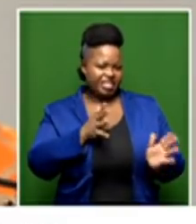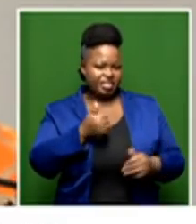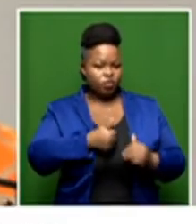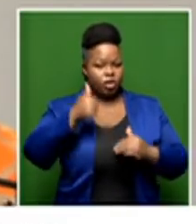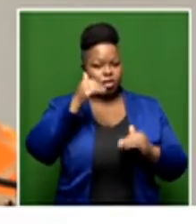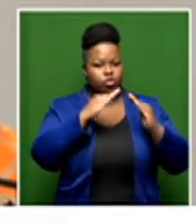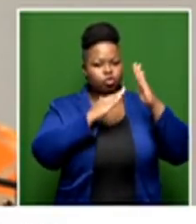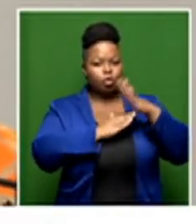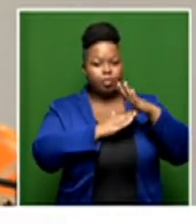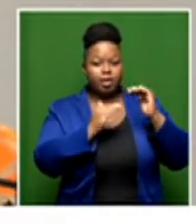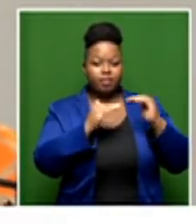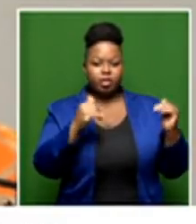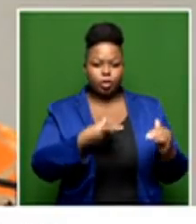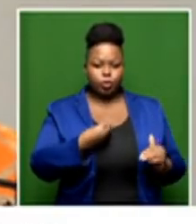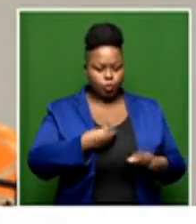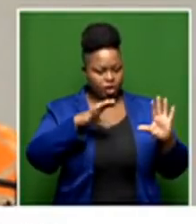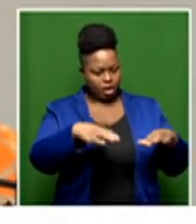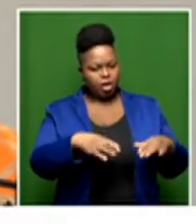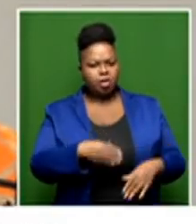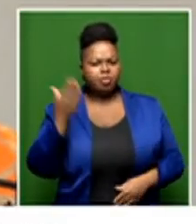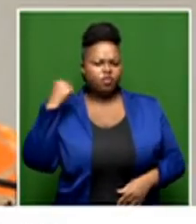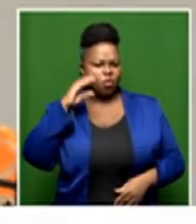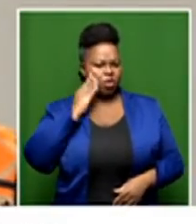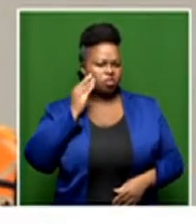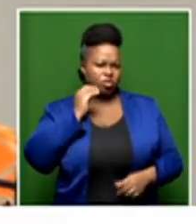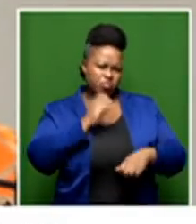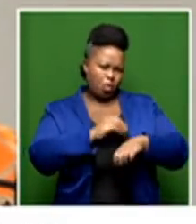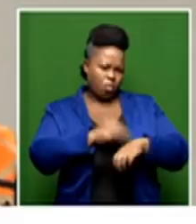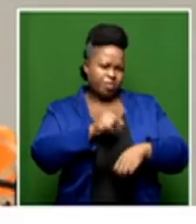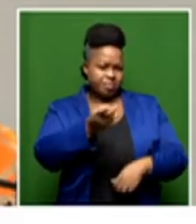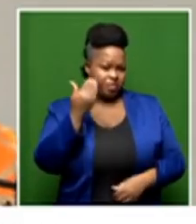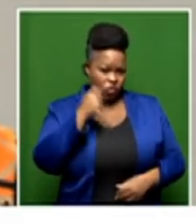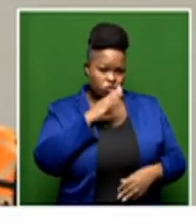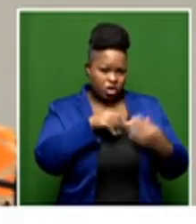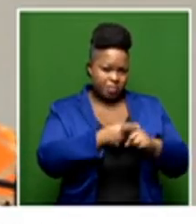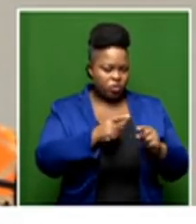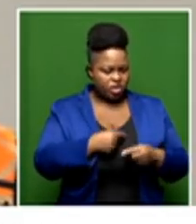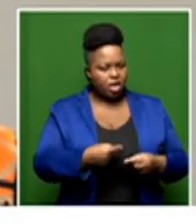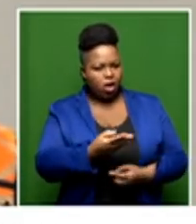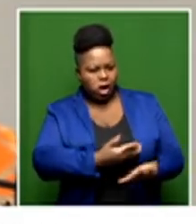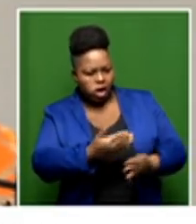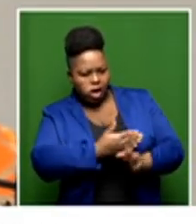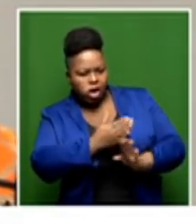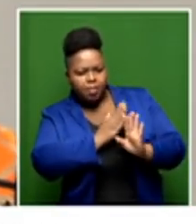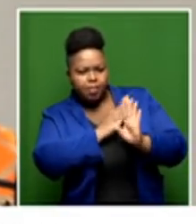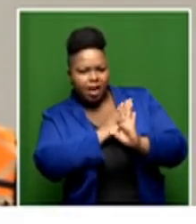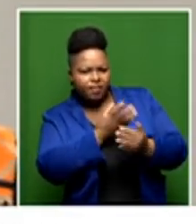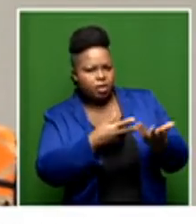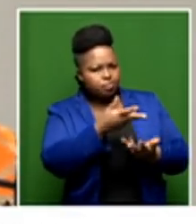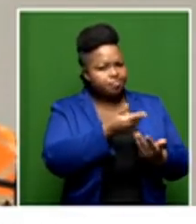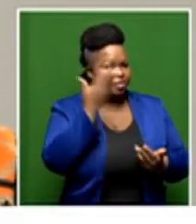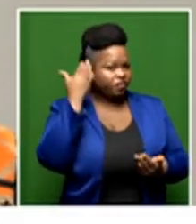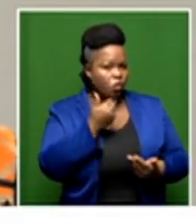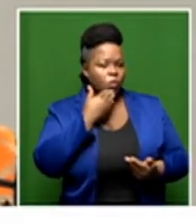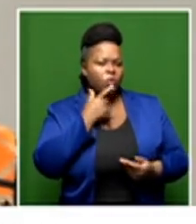senior level. The Youth League itself has had these problems. You spoke earlier about the scheming around candidates